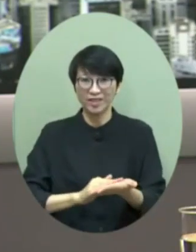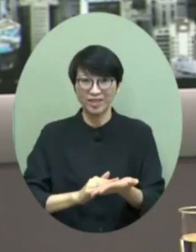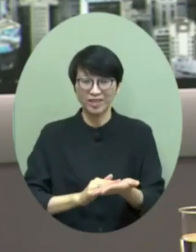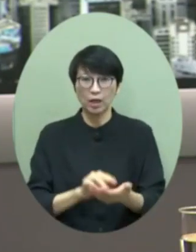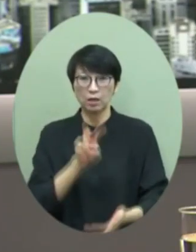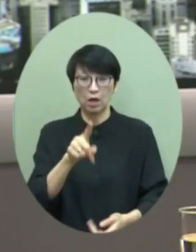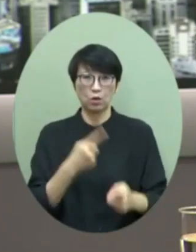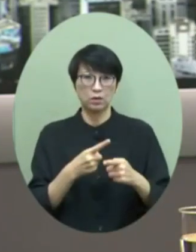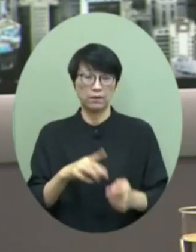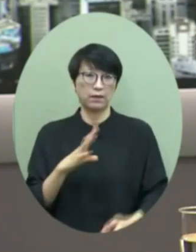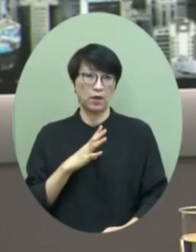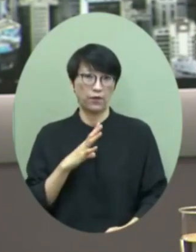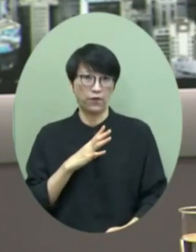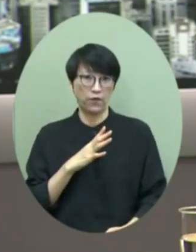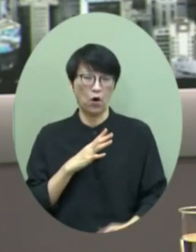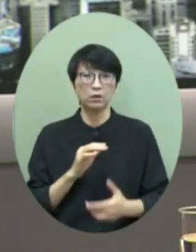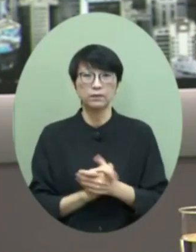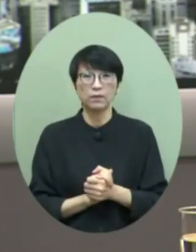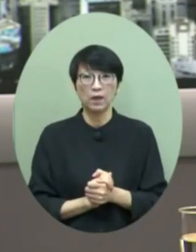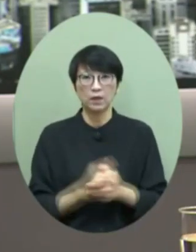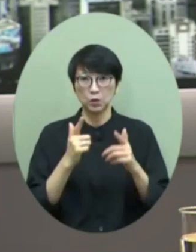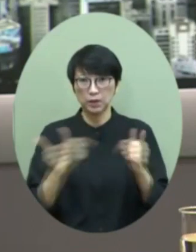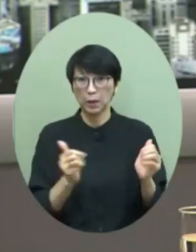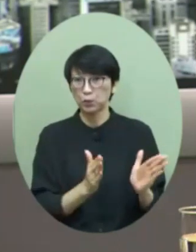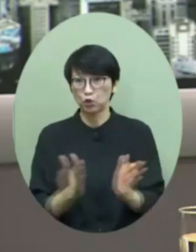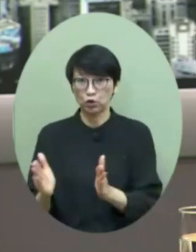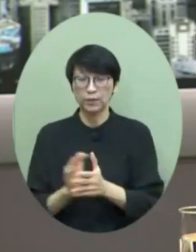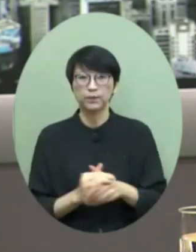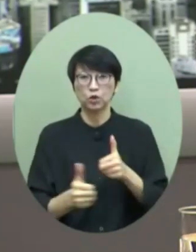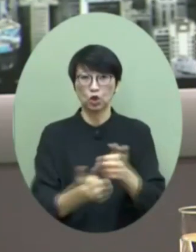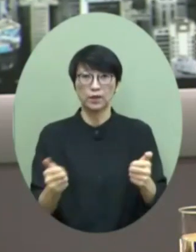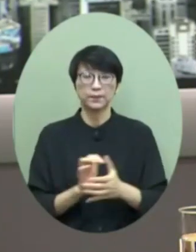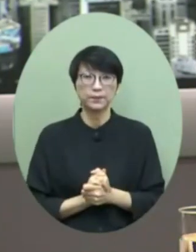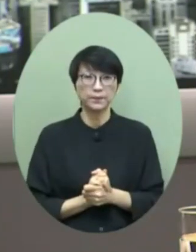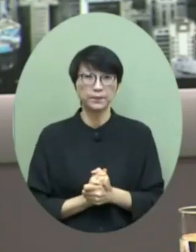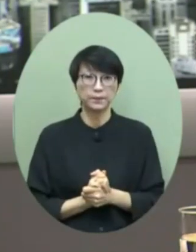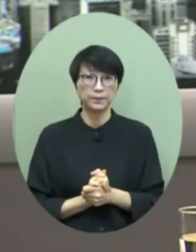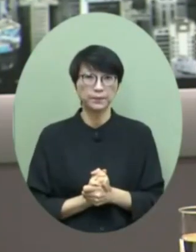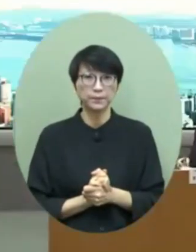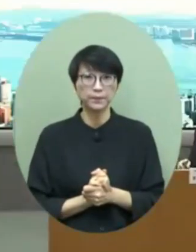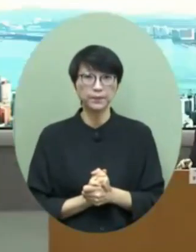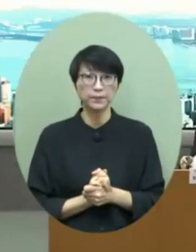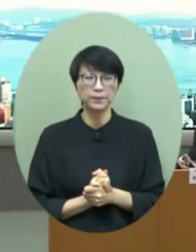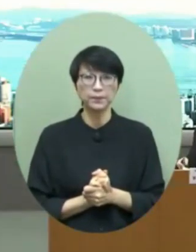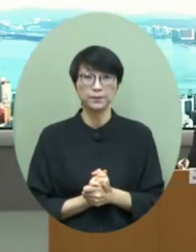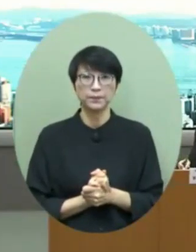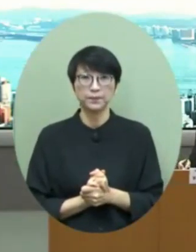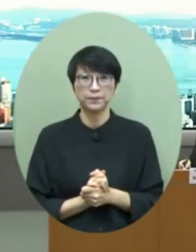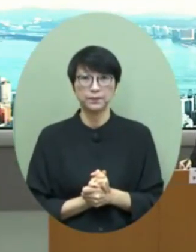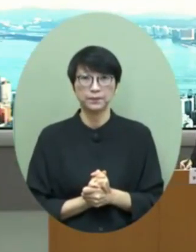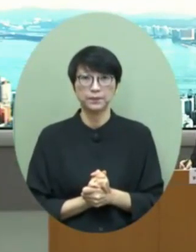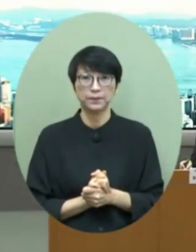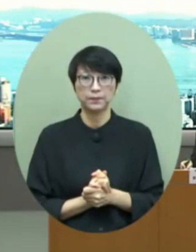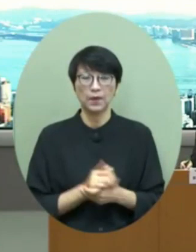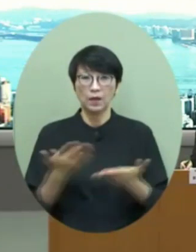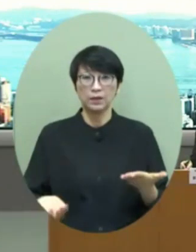the education aspect. So we'll have regard to the actual circumstances, and we will handle the two tasks